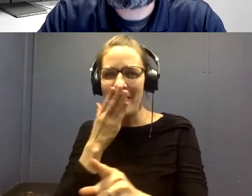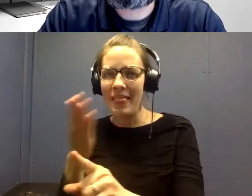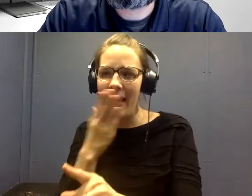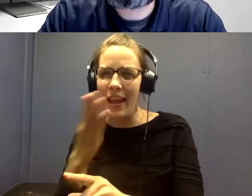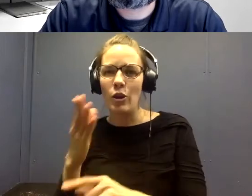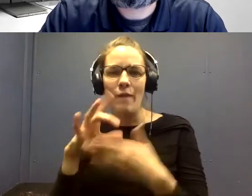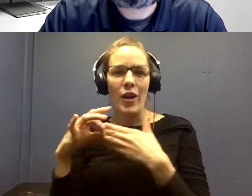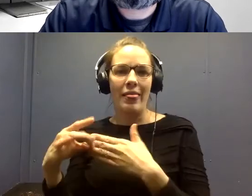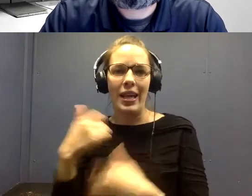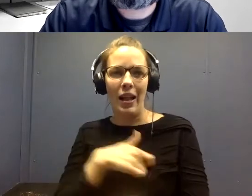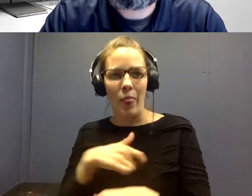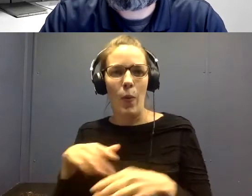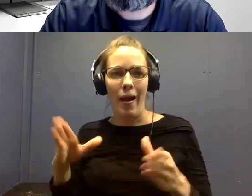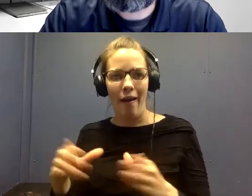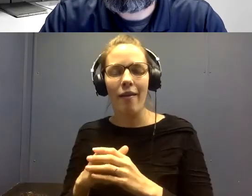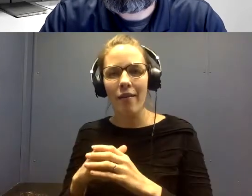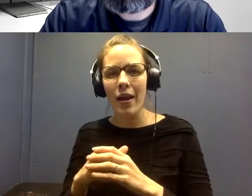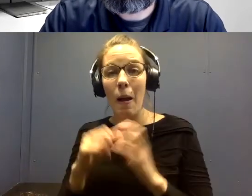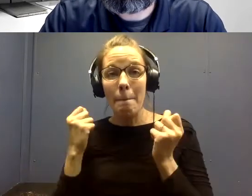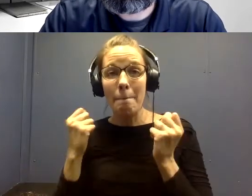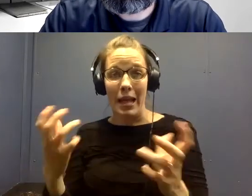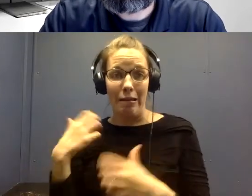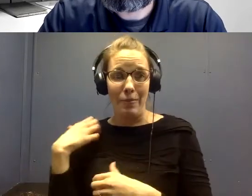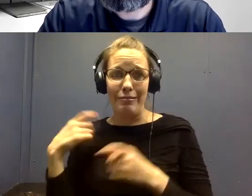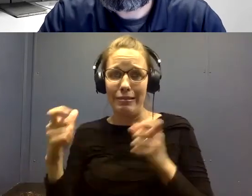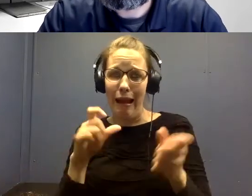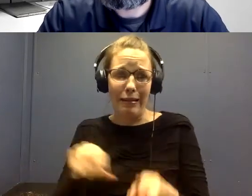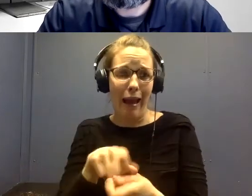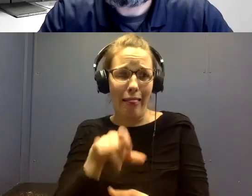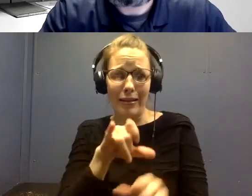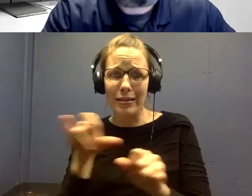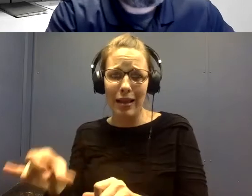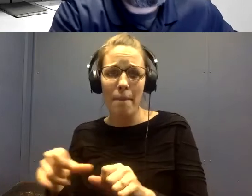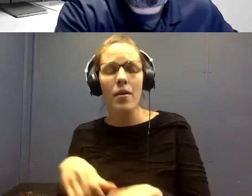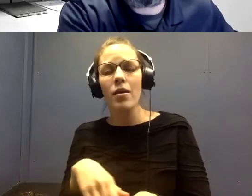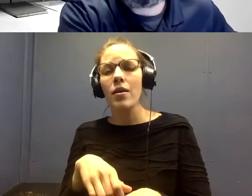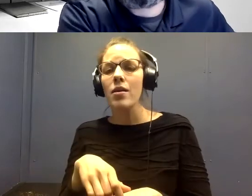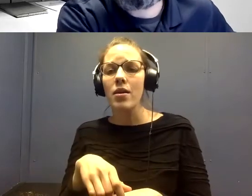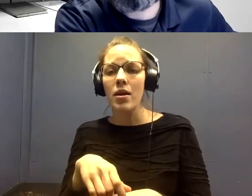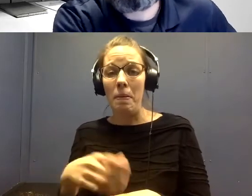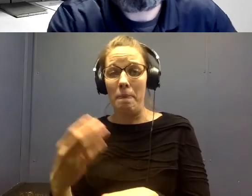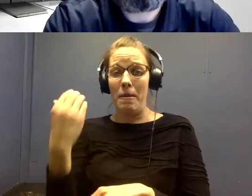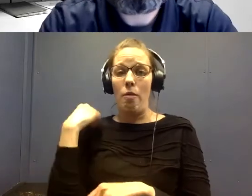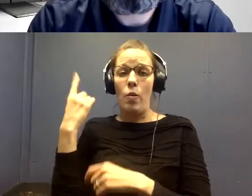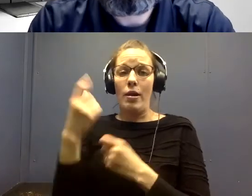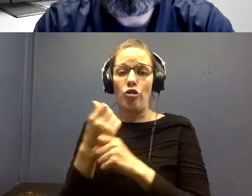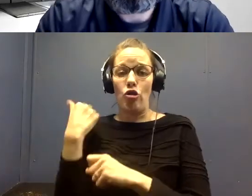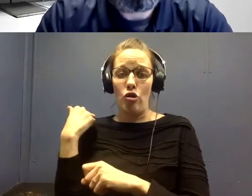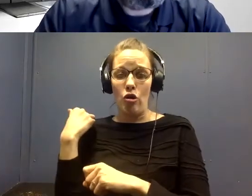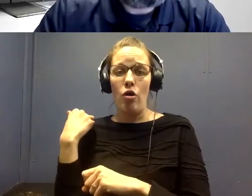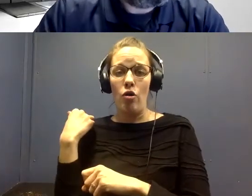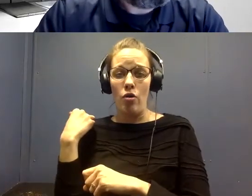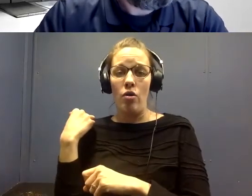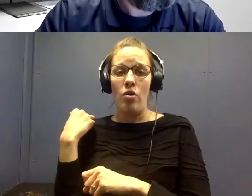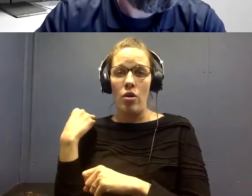way. Many employers are dealing with exactly what you've dealt with, but going back to a year ago, we know that the